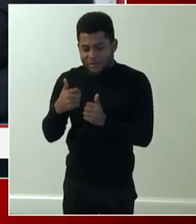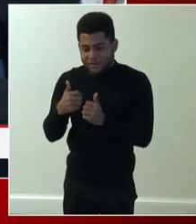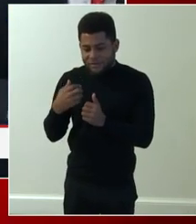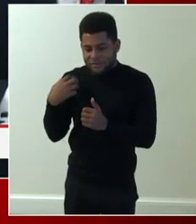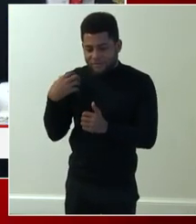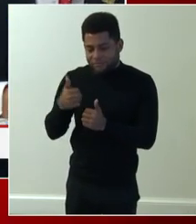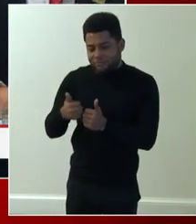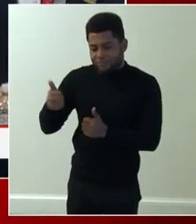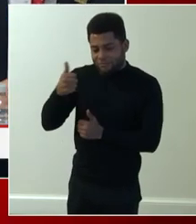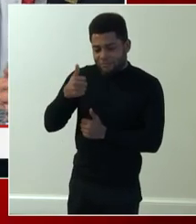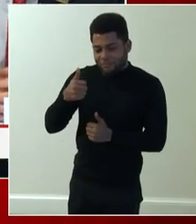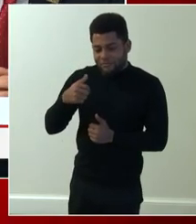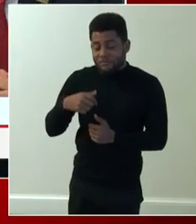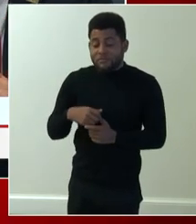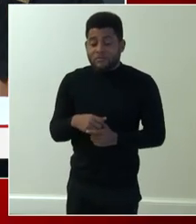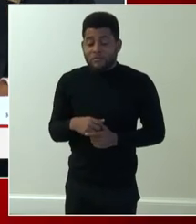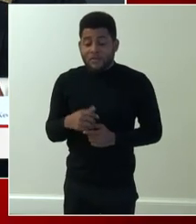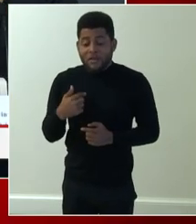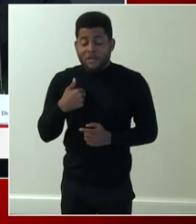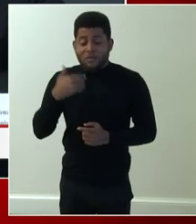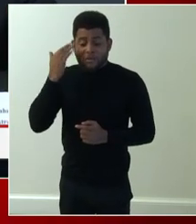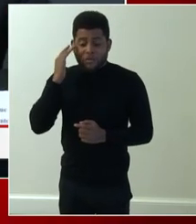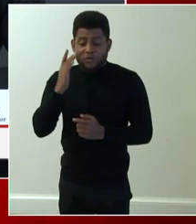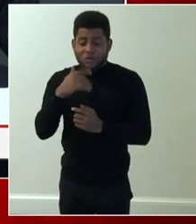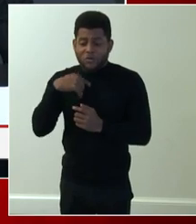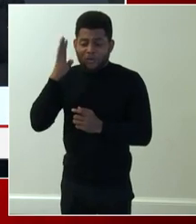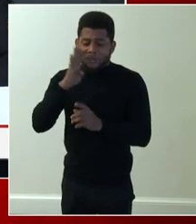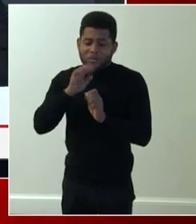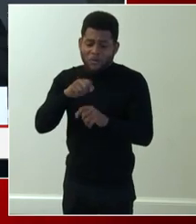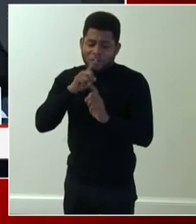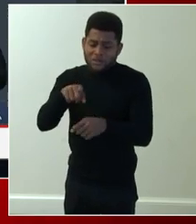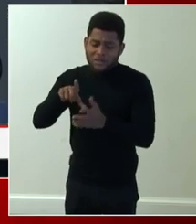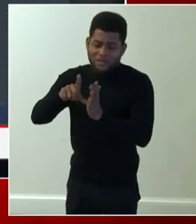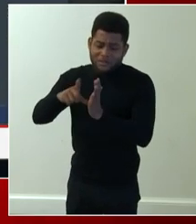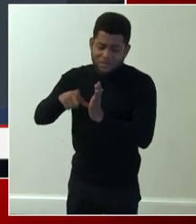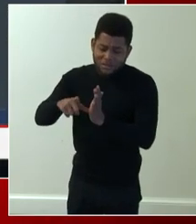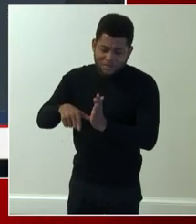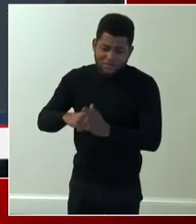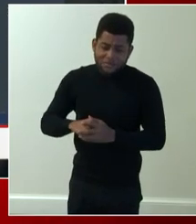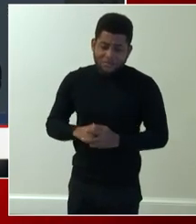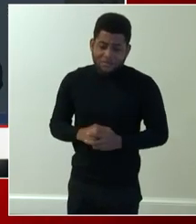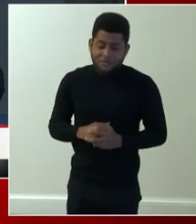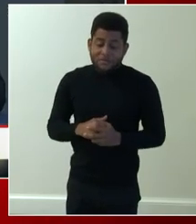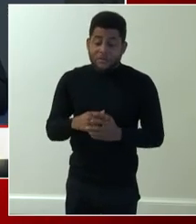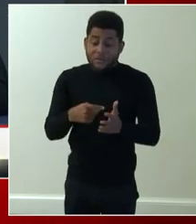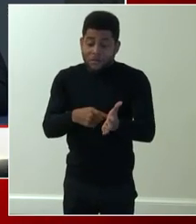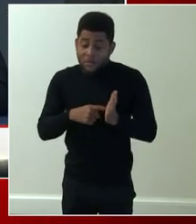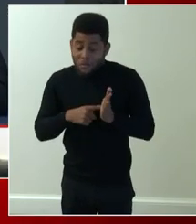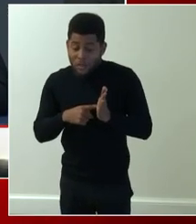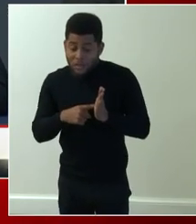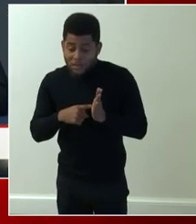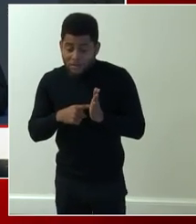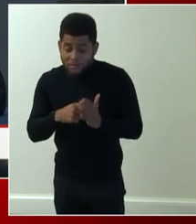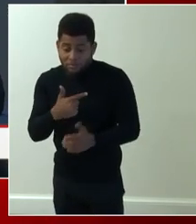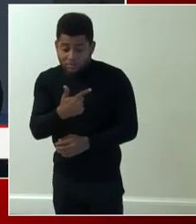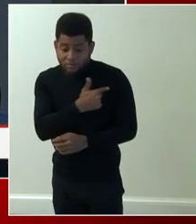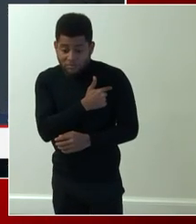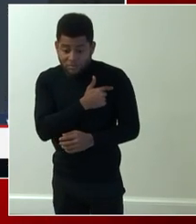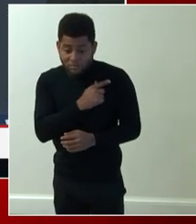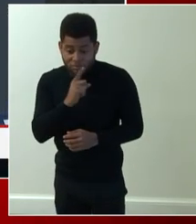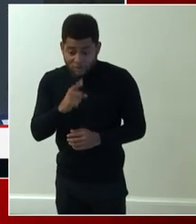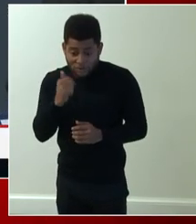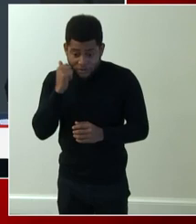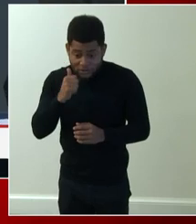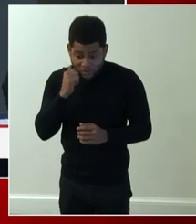but I'm sure it's something I'll be able to do shortly after the presentation. And our mandatory, we're hearing that mandatory holdover notices are a daily occurrence. Is